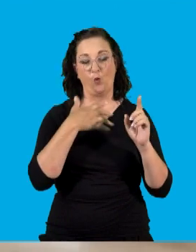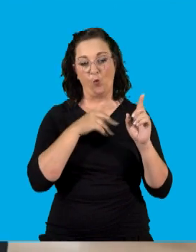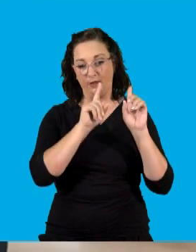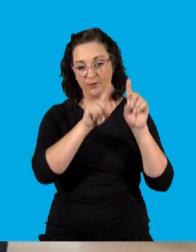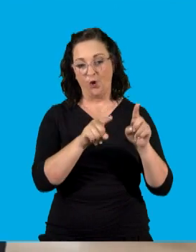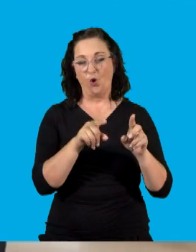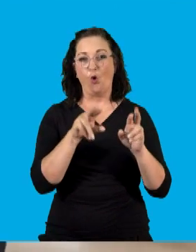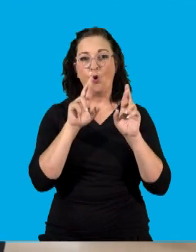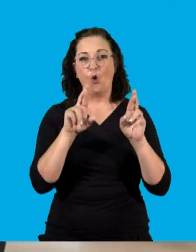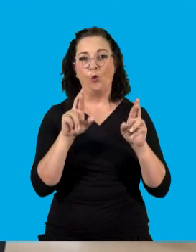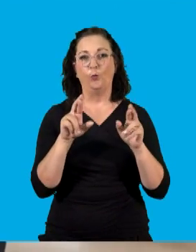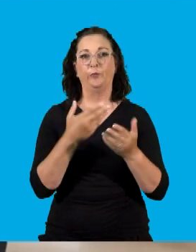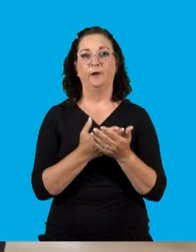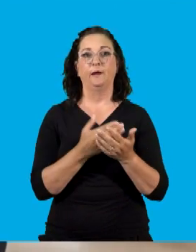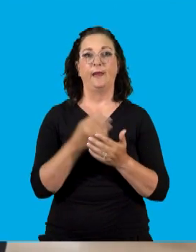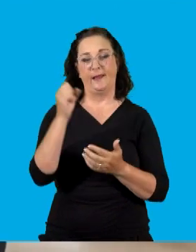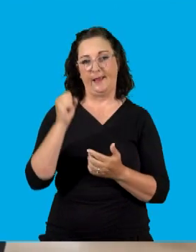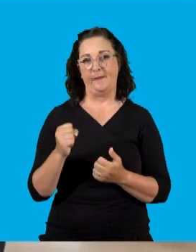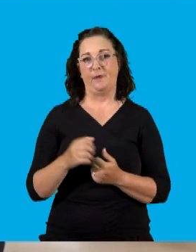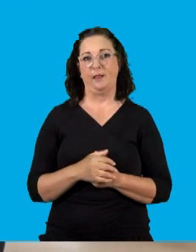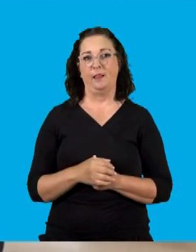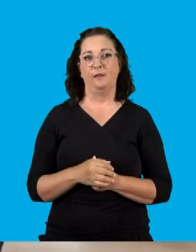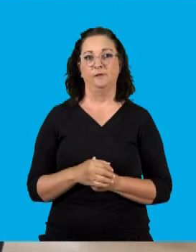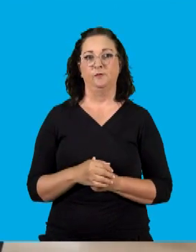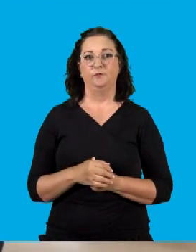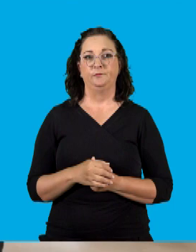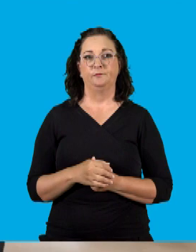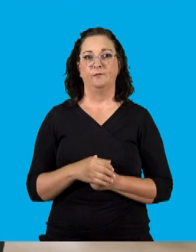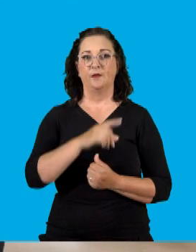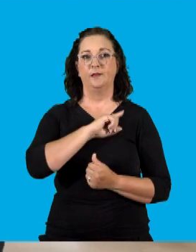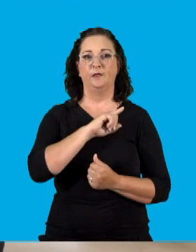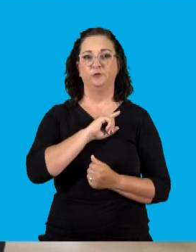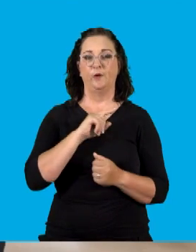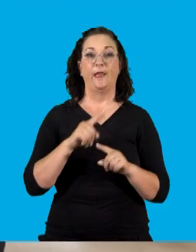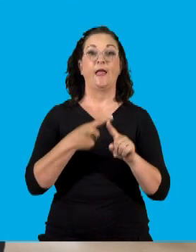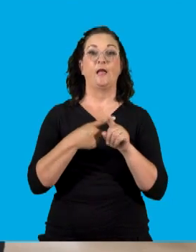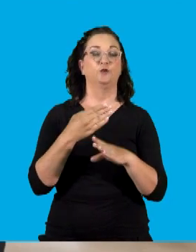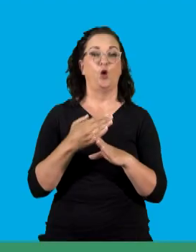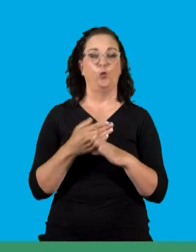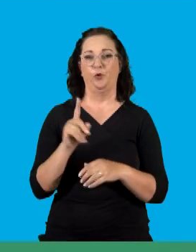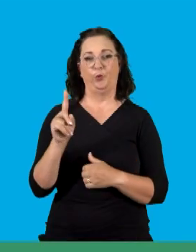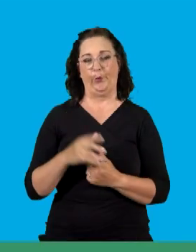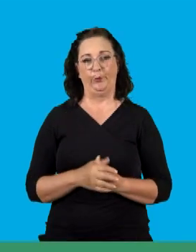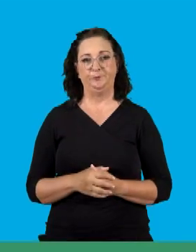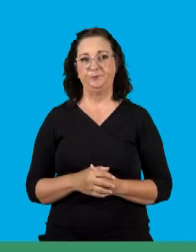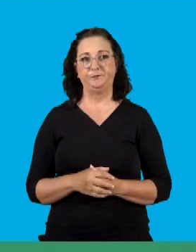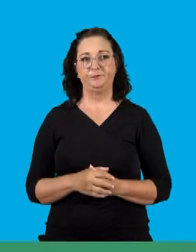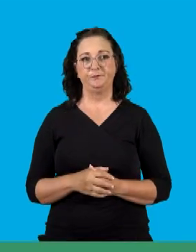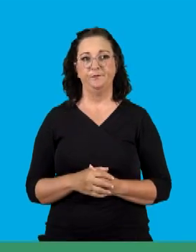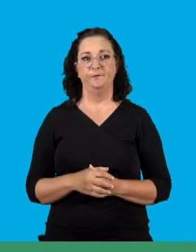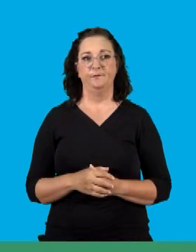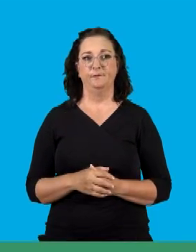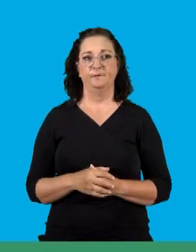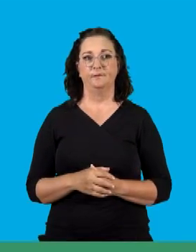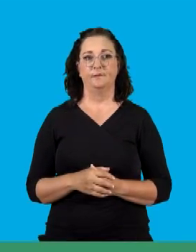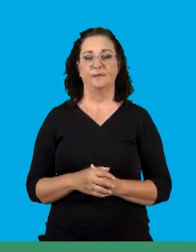on gambling. They have that hope that they are going to do what? They're going to win. So they won't work overtime. Another impact